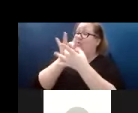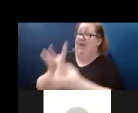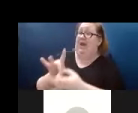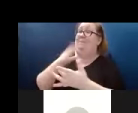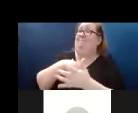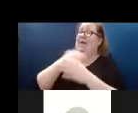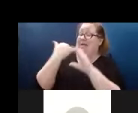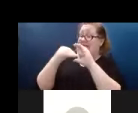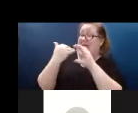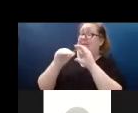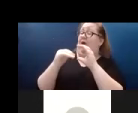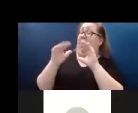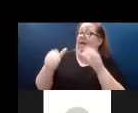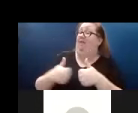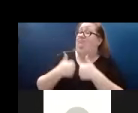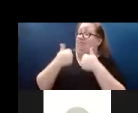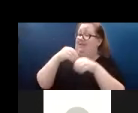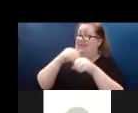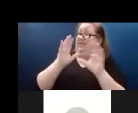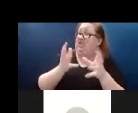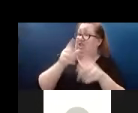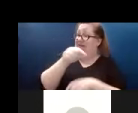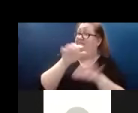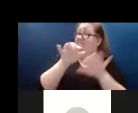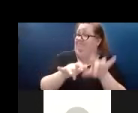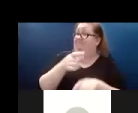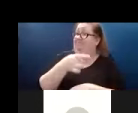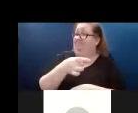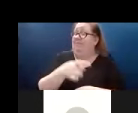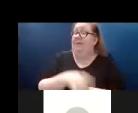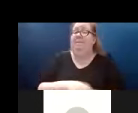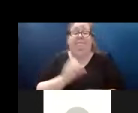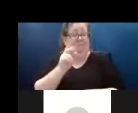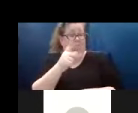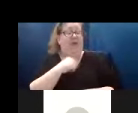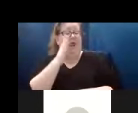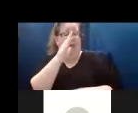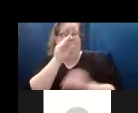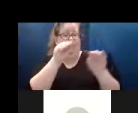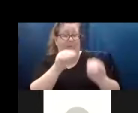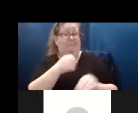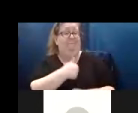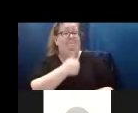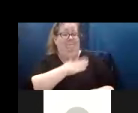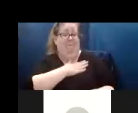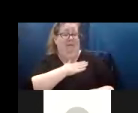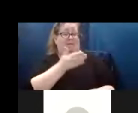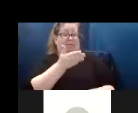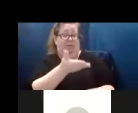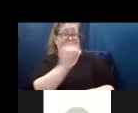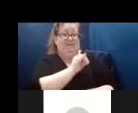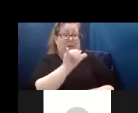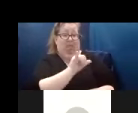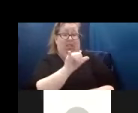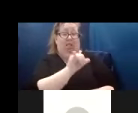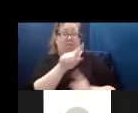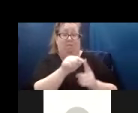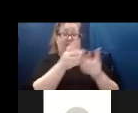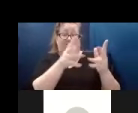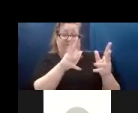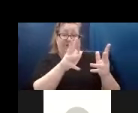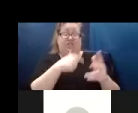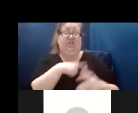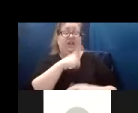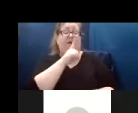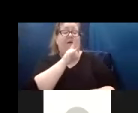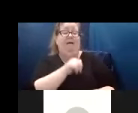too. Okay, great. And I will put mine in the chat as well when I'm finished. I'm